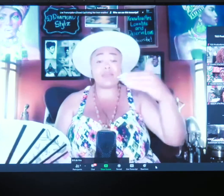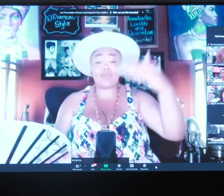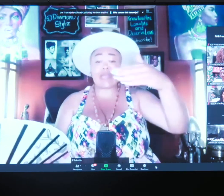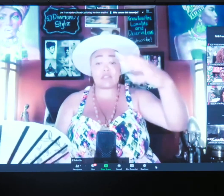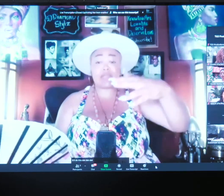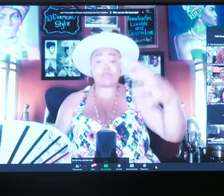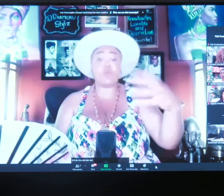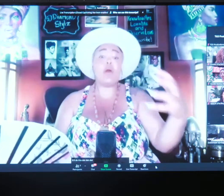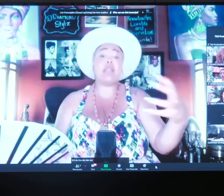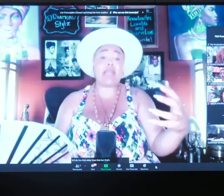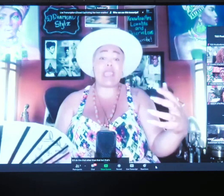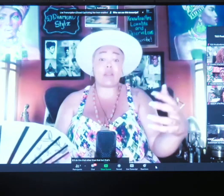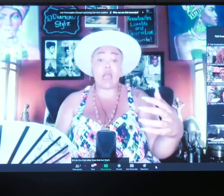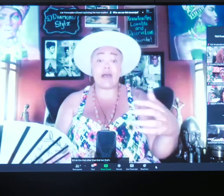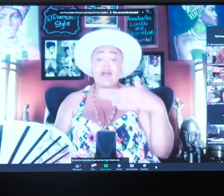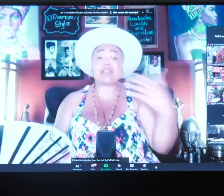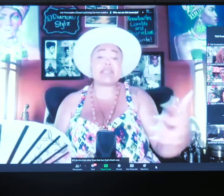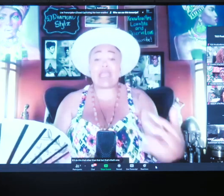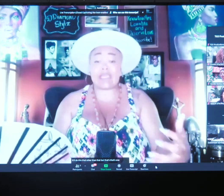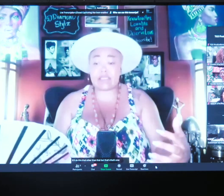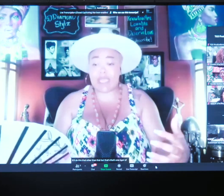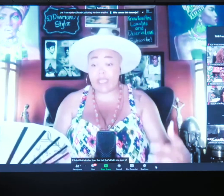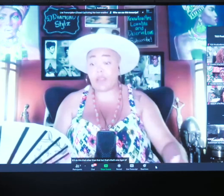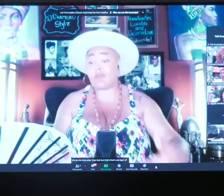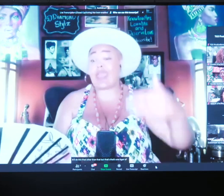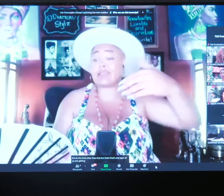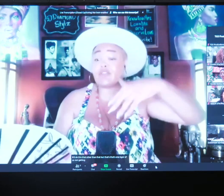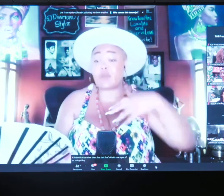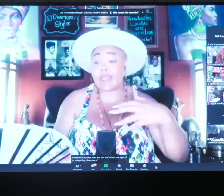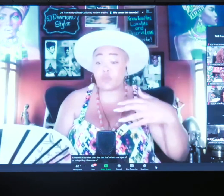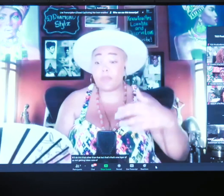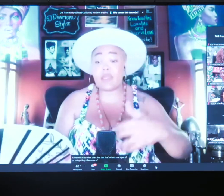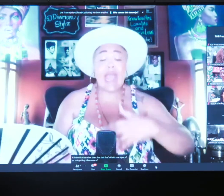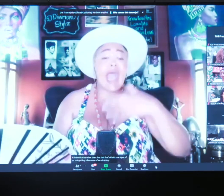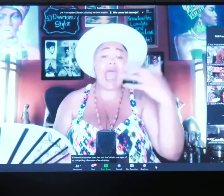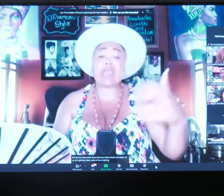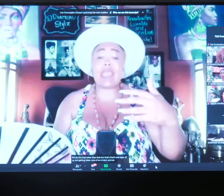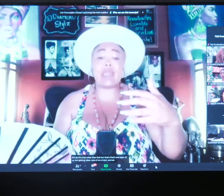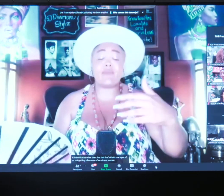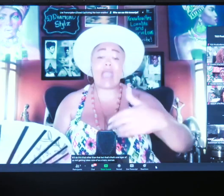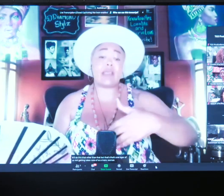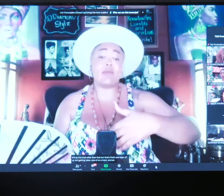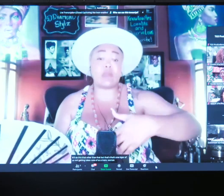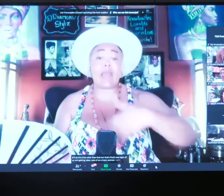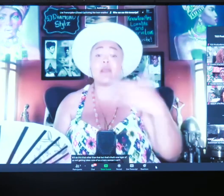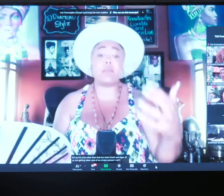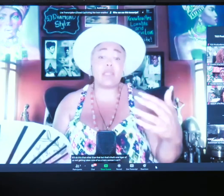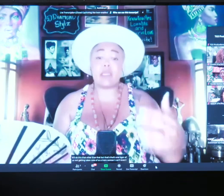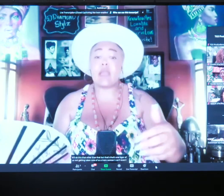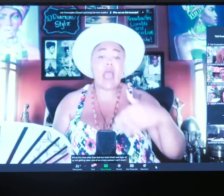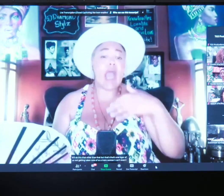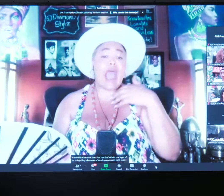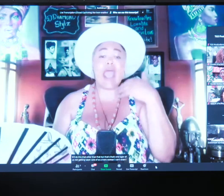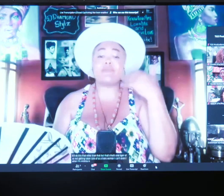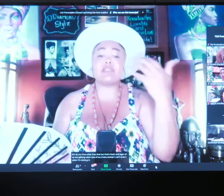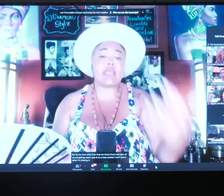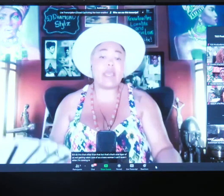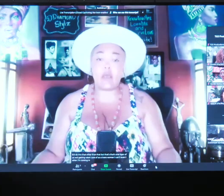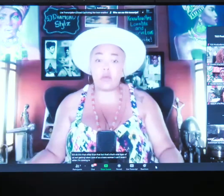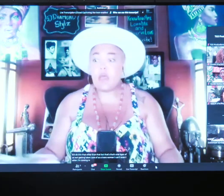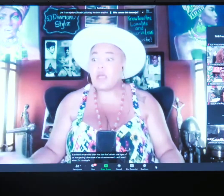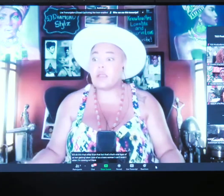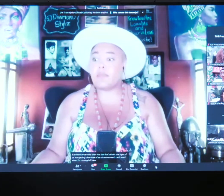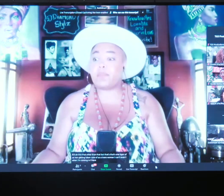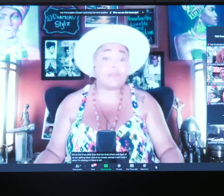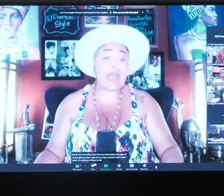But that's one layer of us not getting taken care of. As a trans woman, I can't even, when I'm coming in, I have to